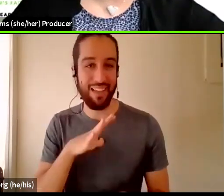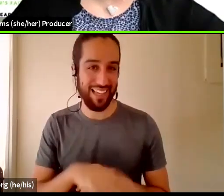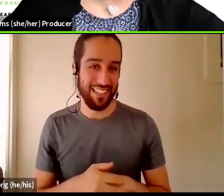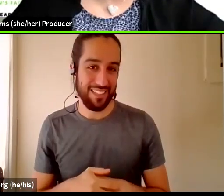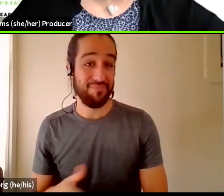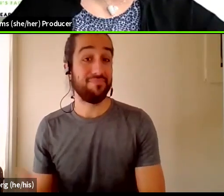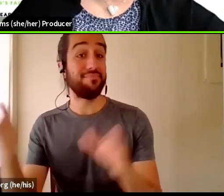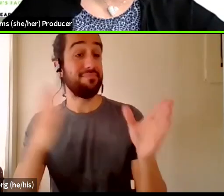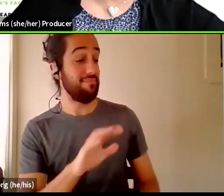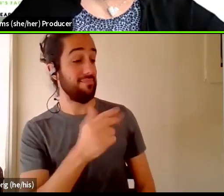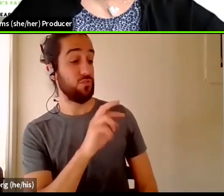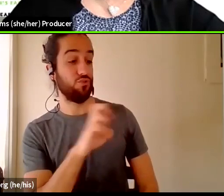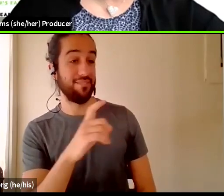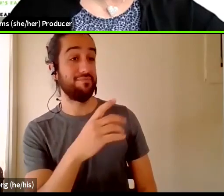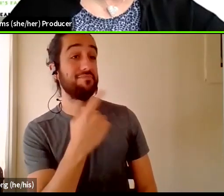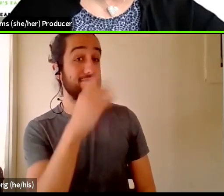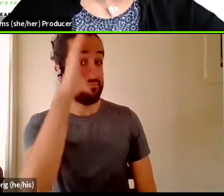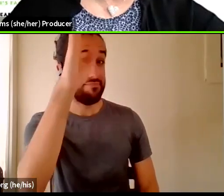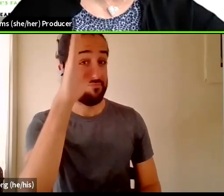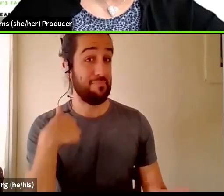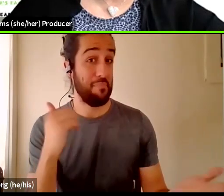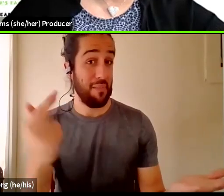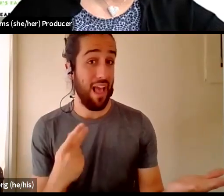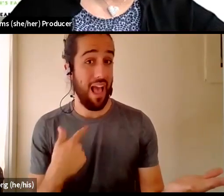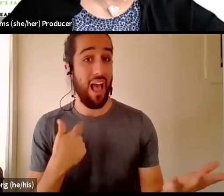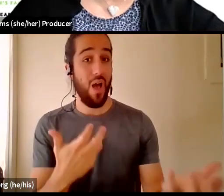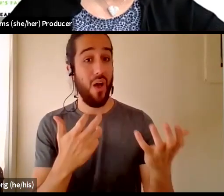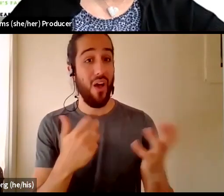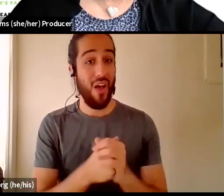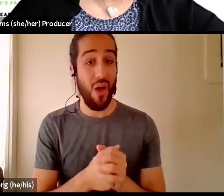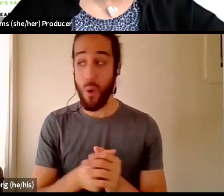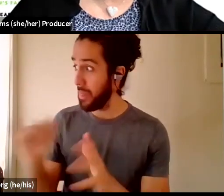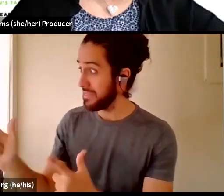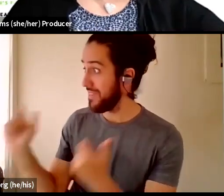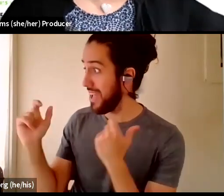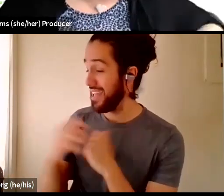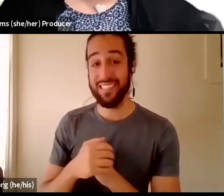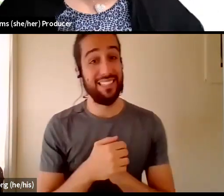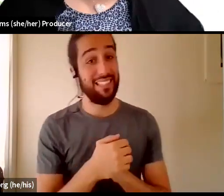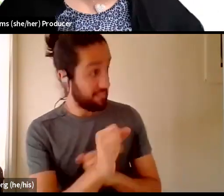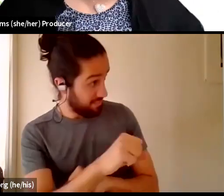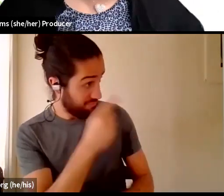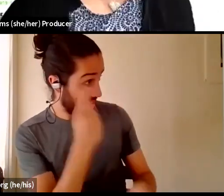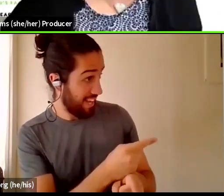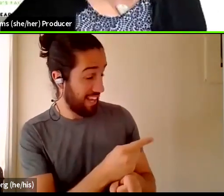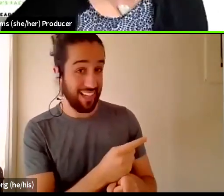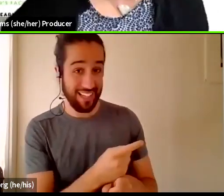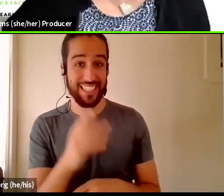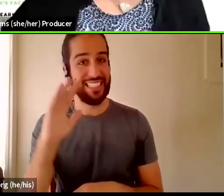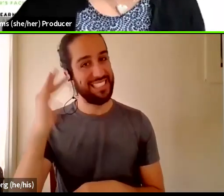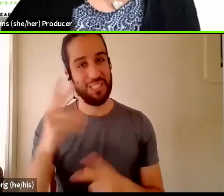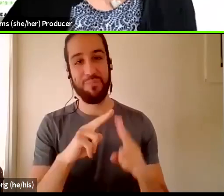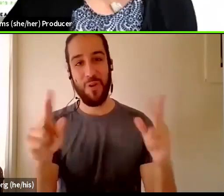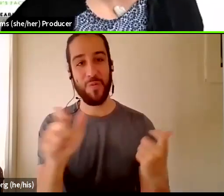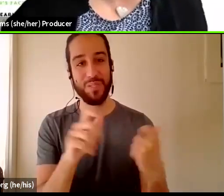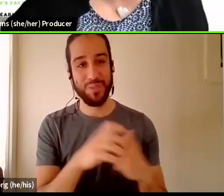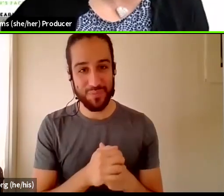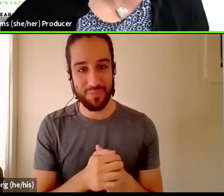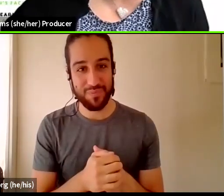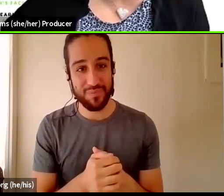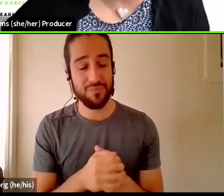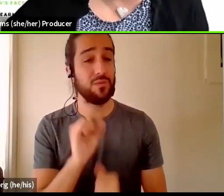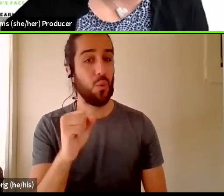Hi, I'm back. I wanted to let you know. Too fast. That was, wasn't it? It seems very fast. I could